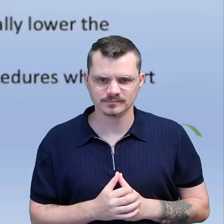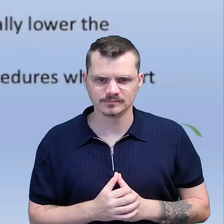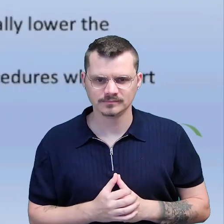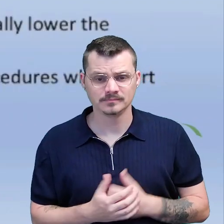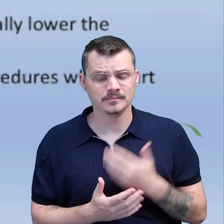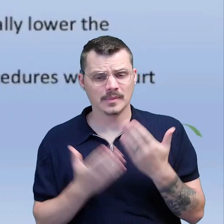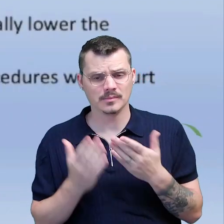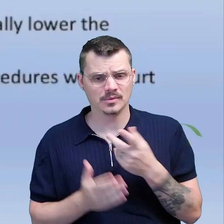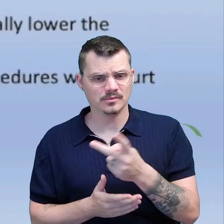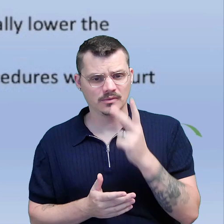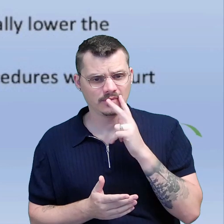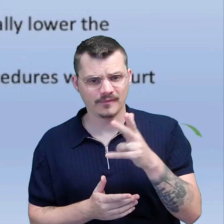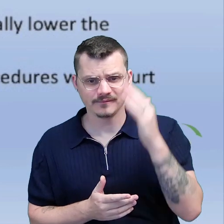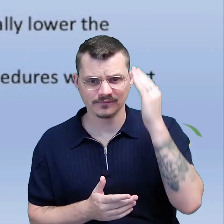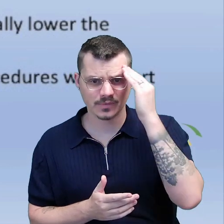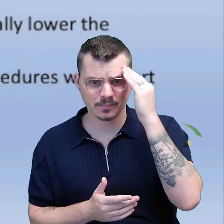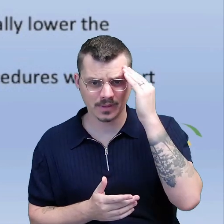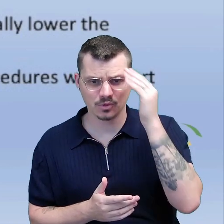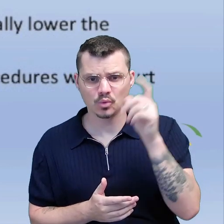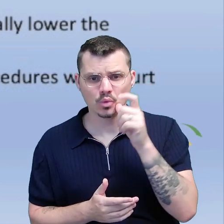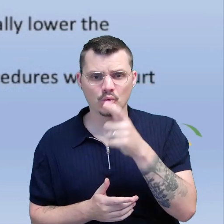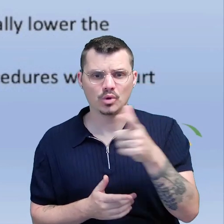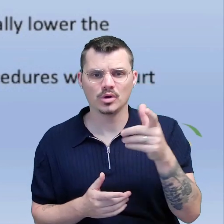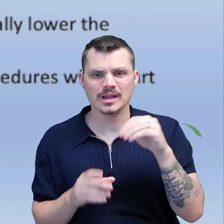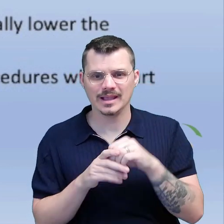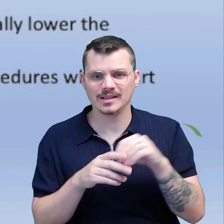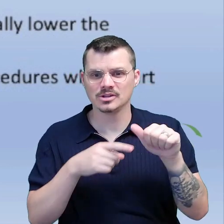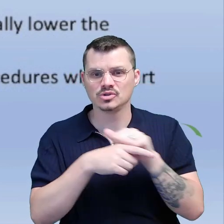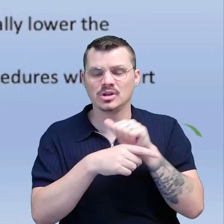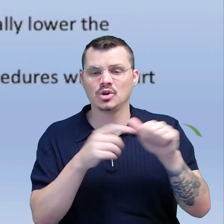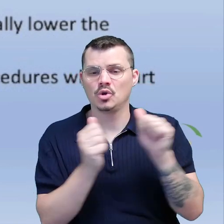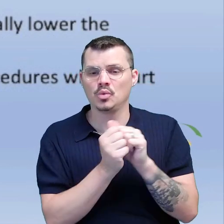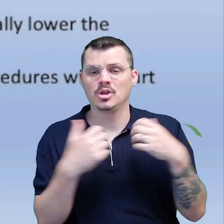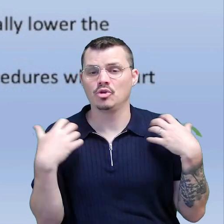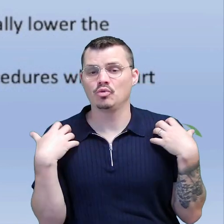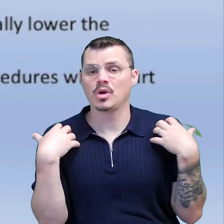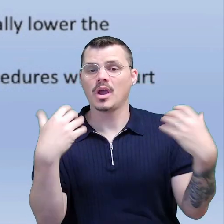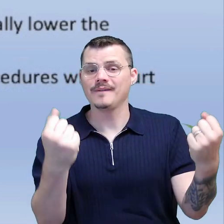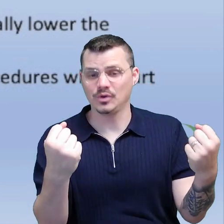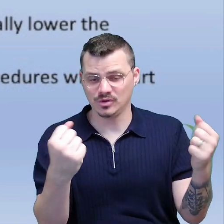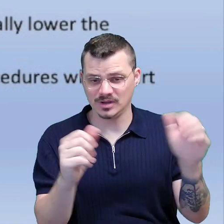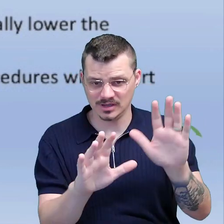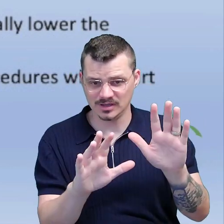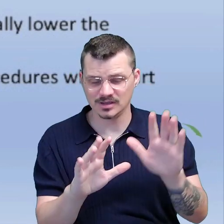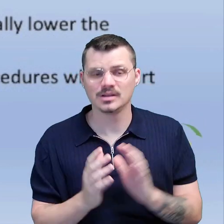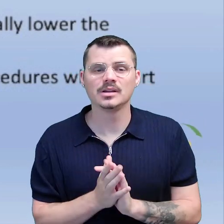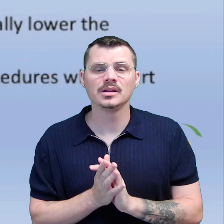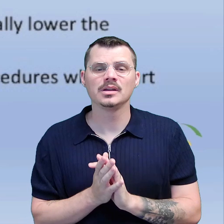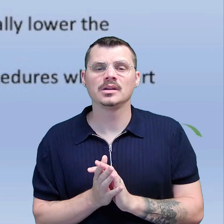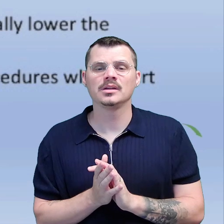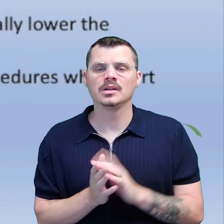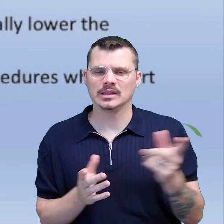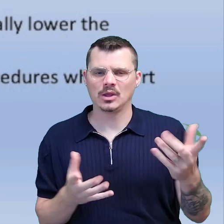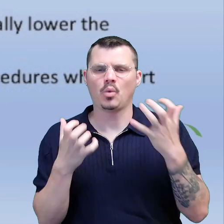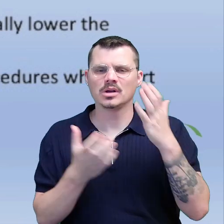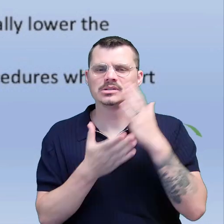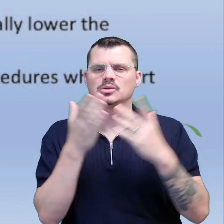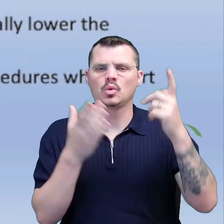sound familiar to those of you that have been in the seminars on recovery. Believe in